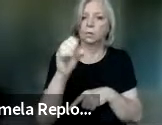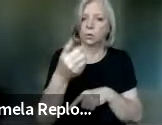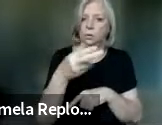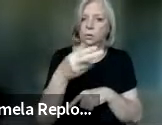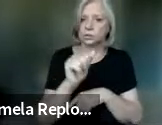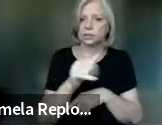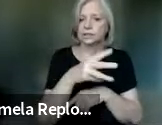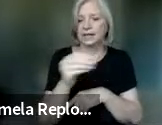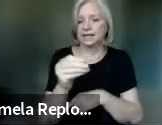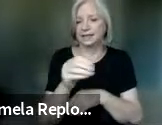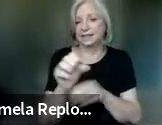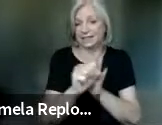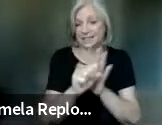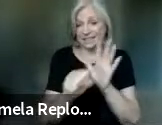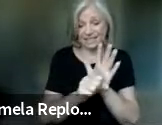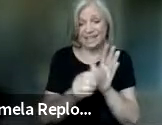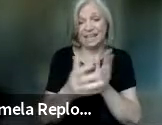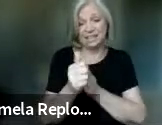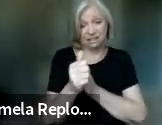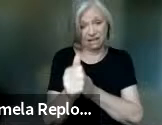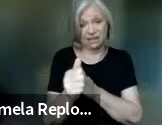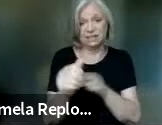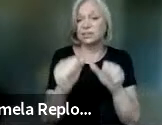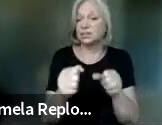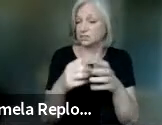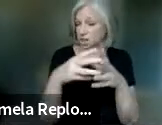should have plenty of resources.